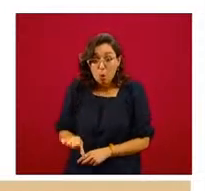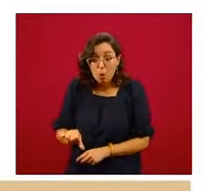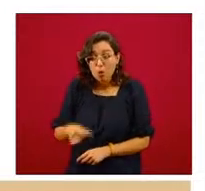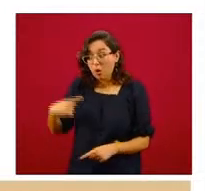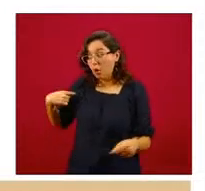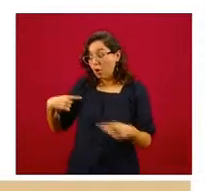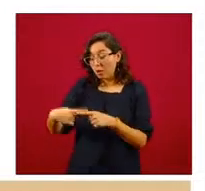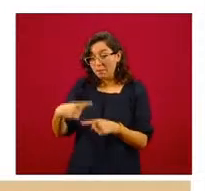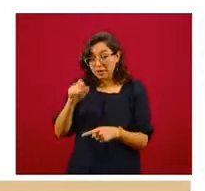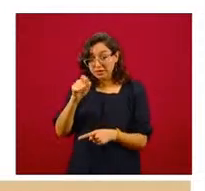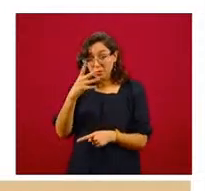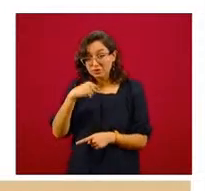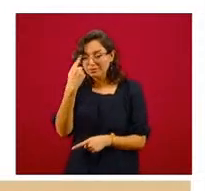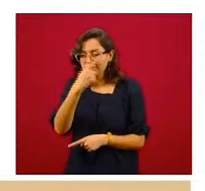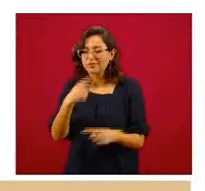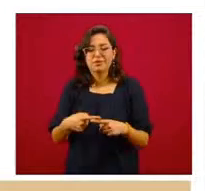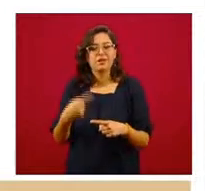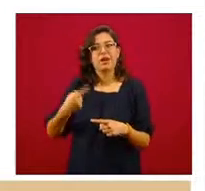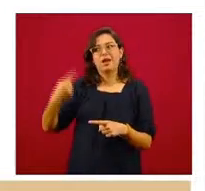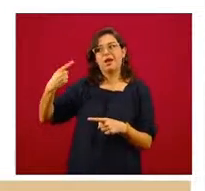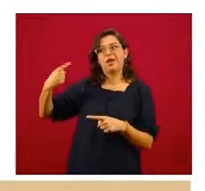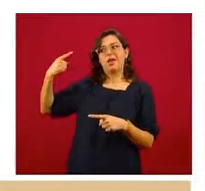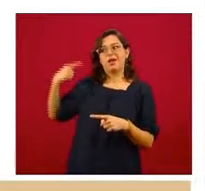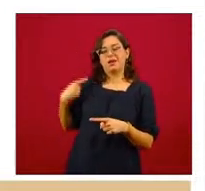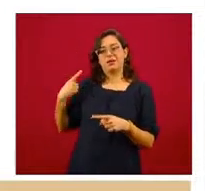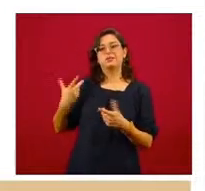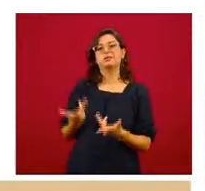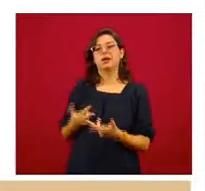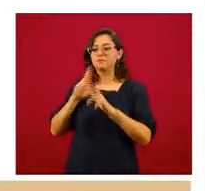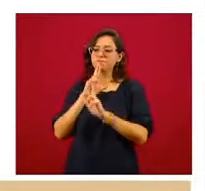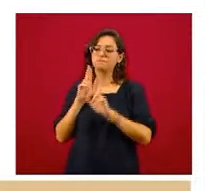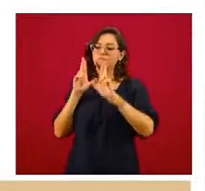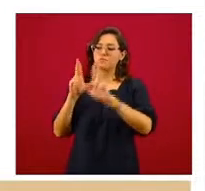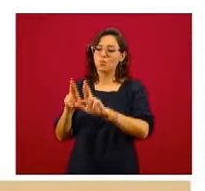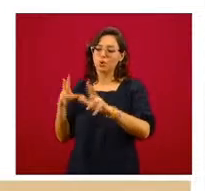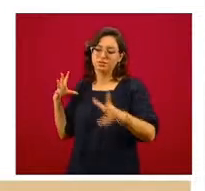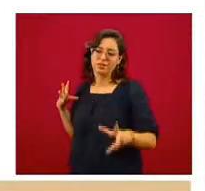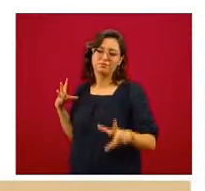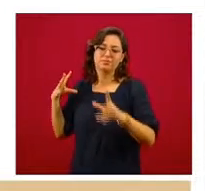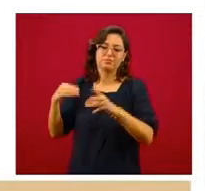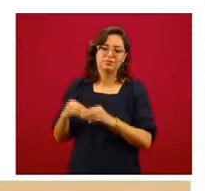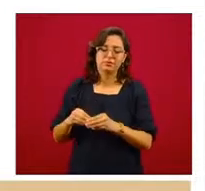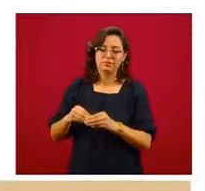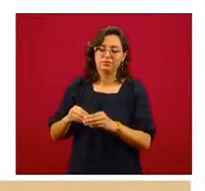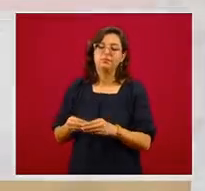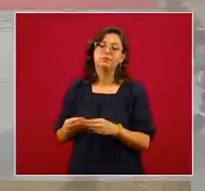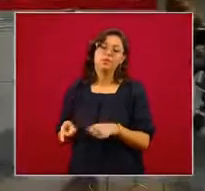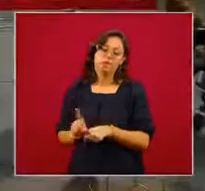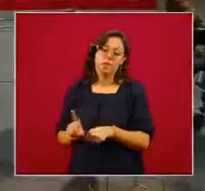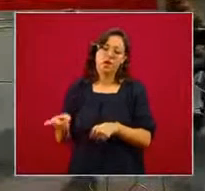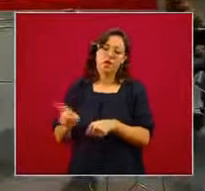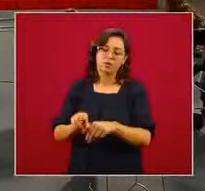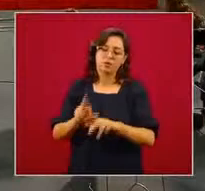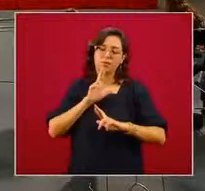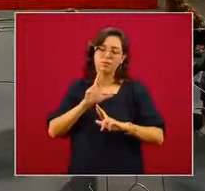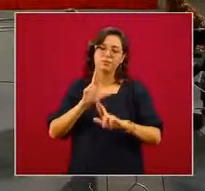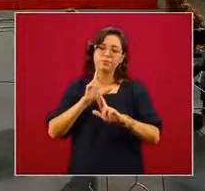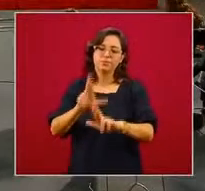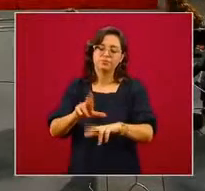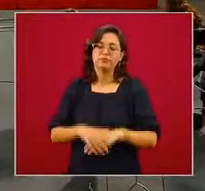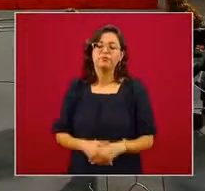cases are distributed over time, over several